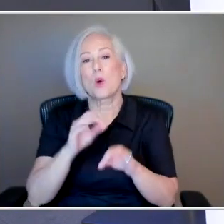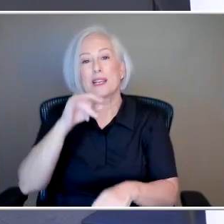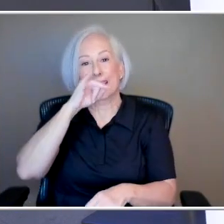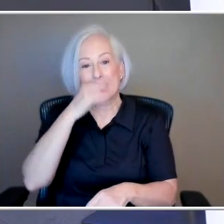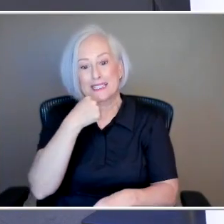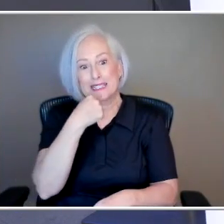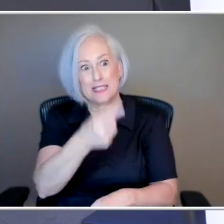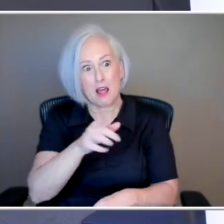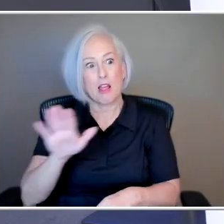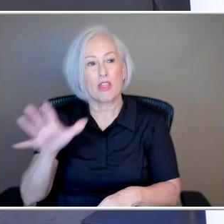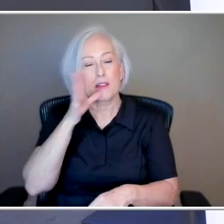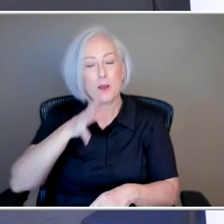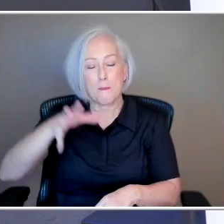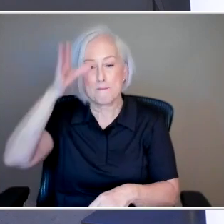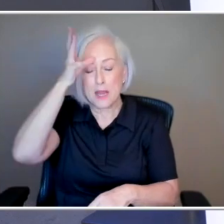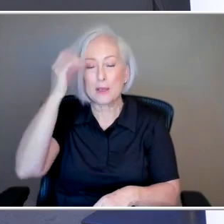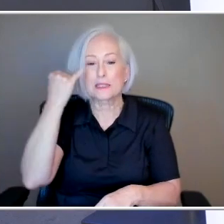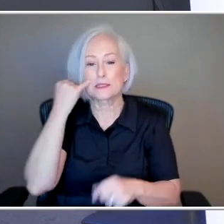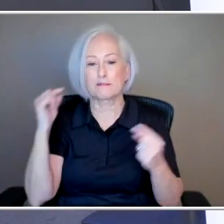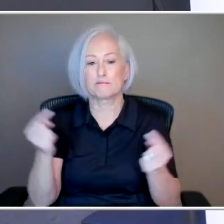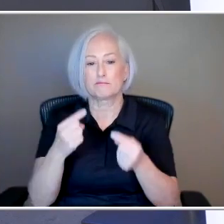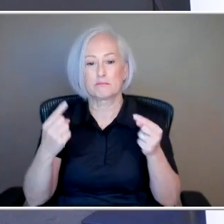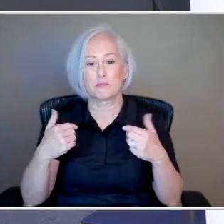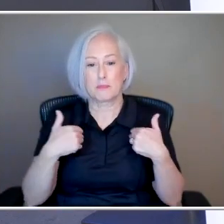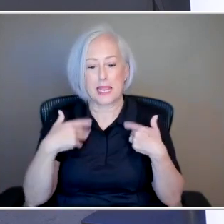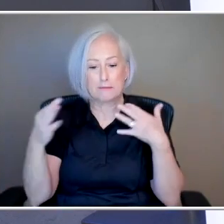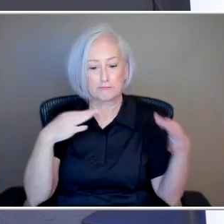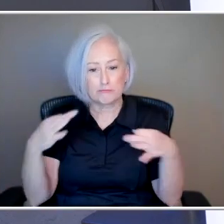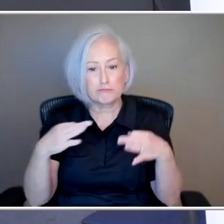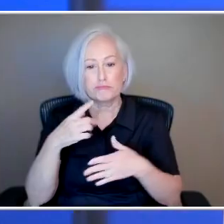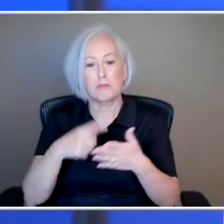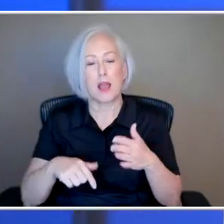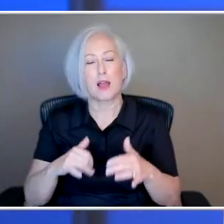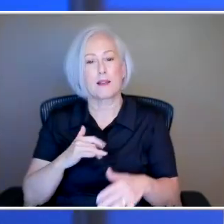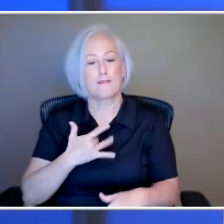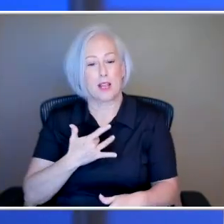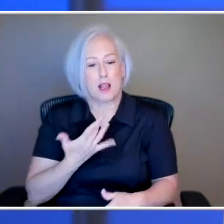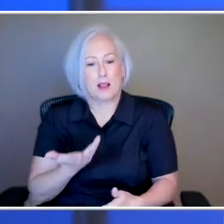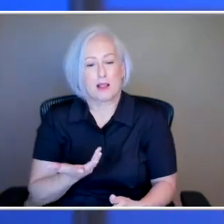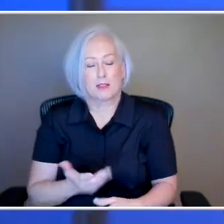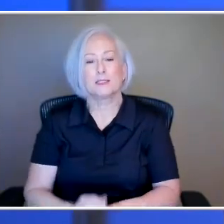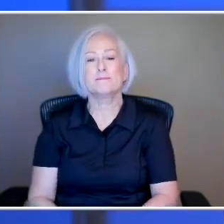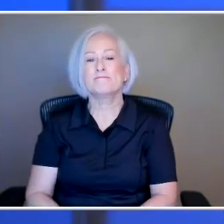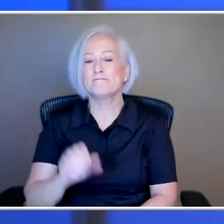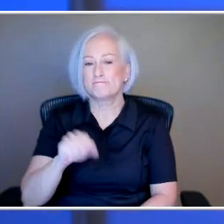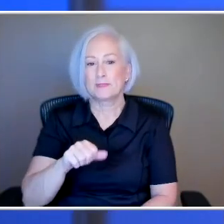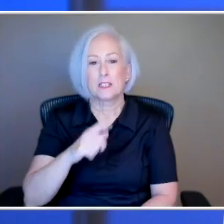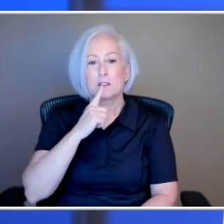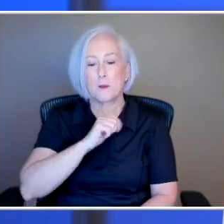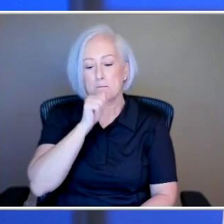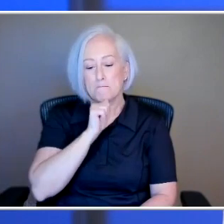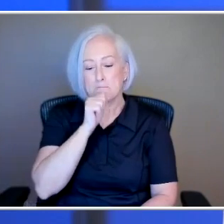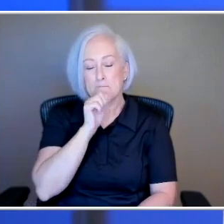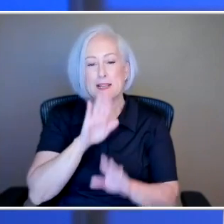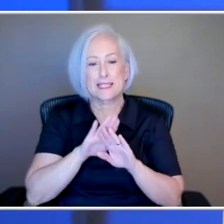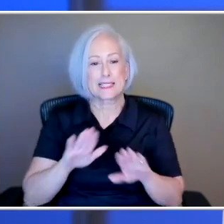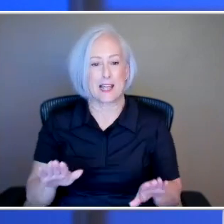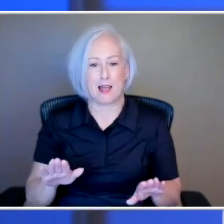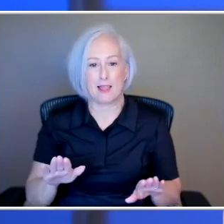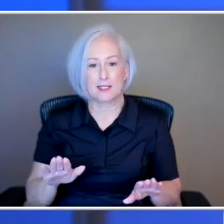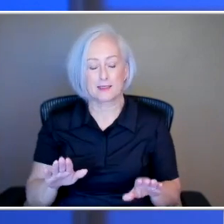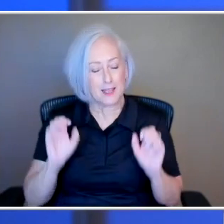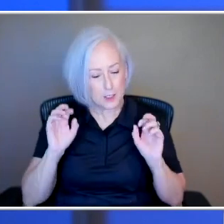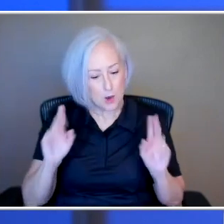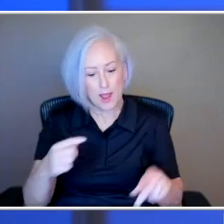Absolutely. comfortable explaining how they're feeling. Exactly. You got to come and don't suffer in silence. It's okay. Bring it up to your